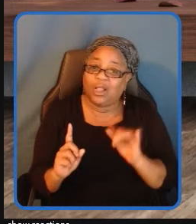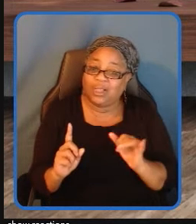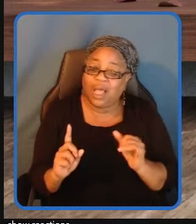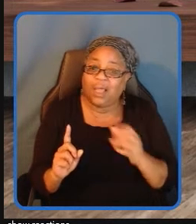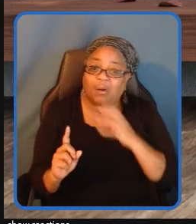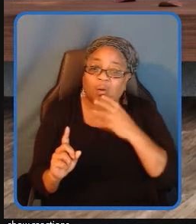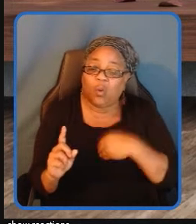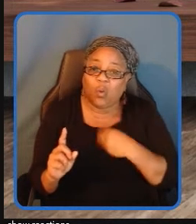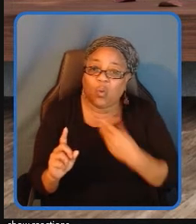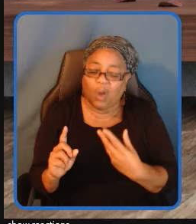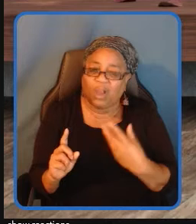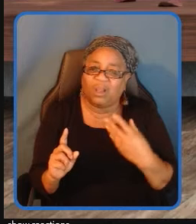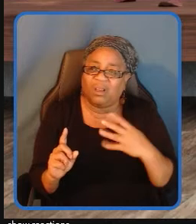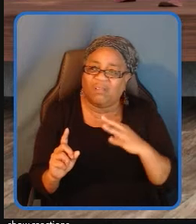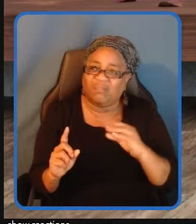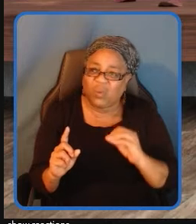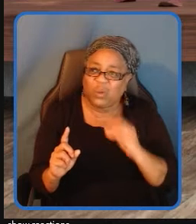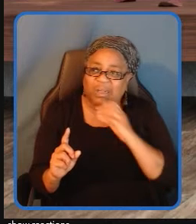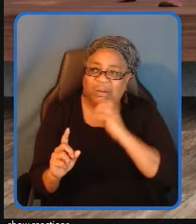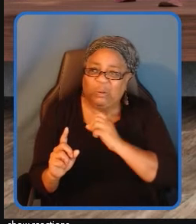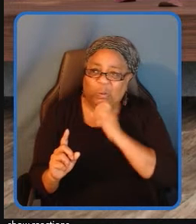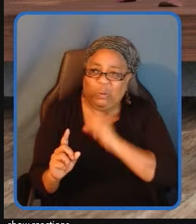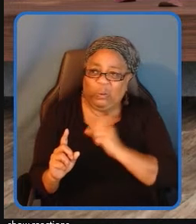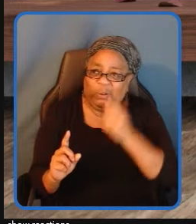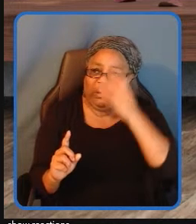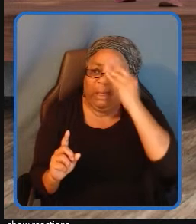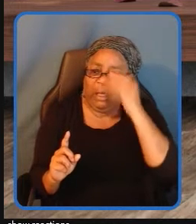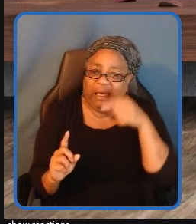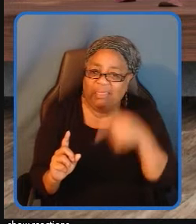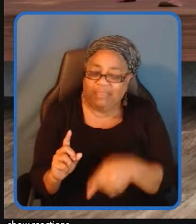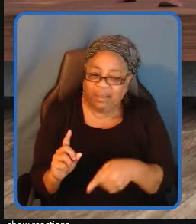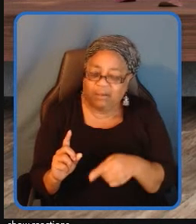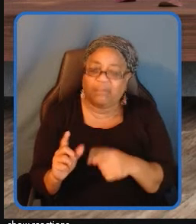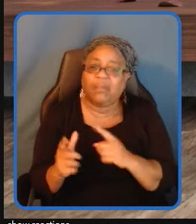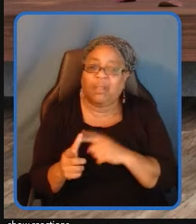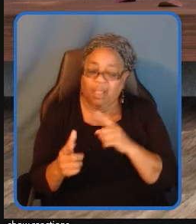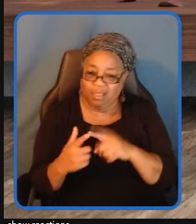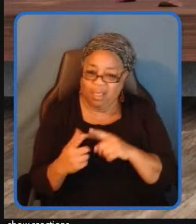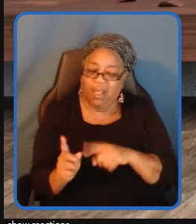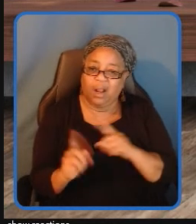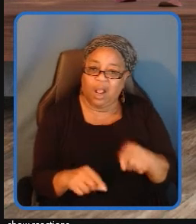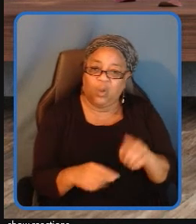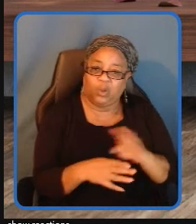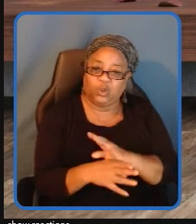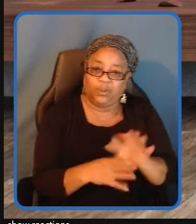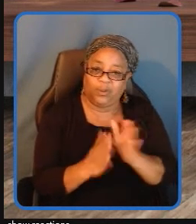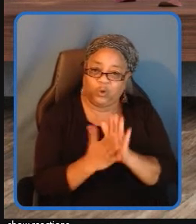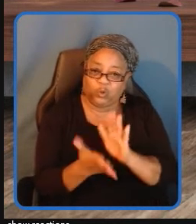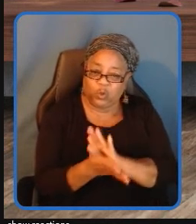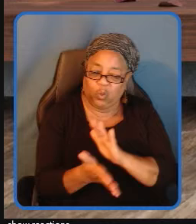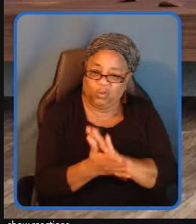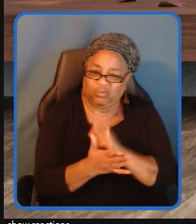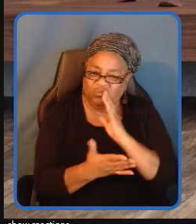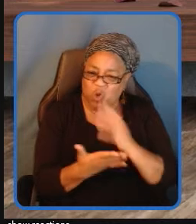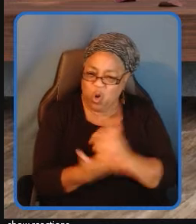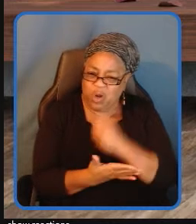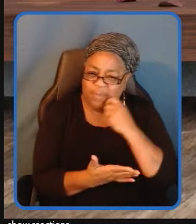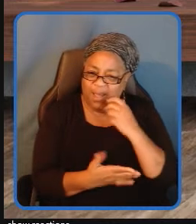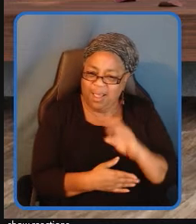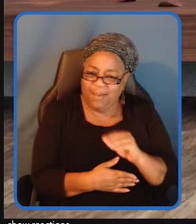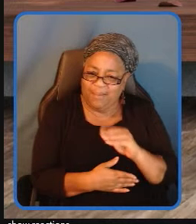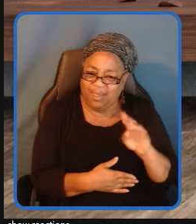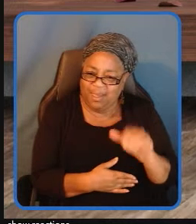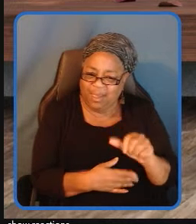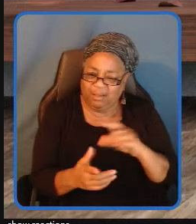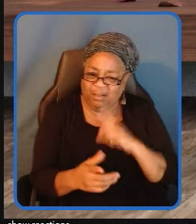40-something-year-old guys that were there. And it really wasn't until I went to business school and I was getting my MBA when I had the sudden realization